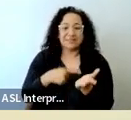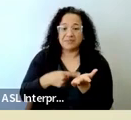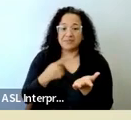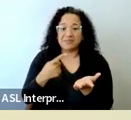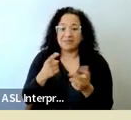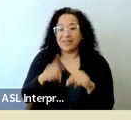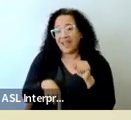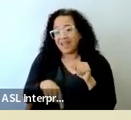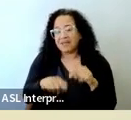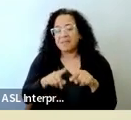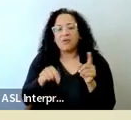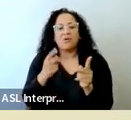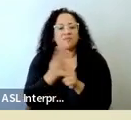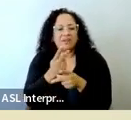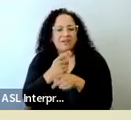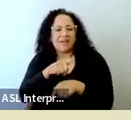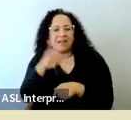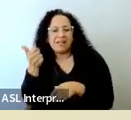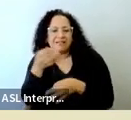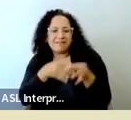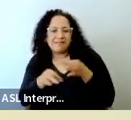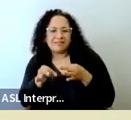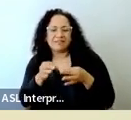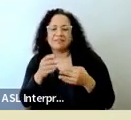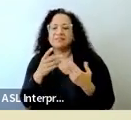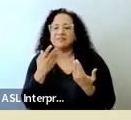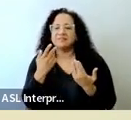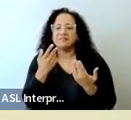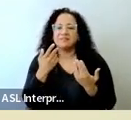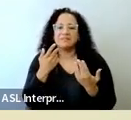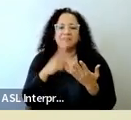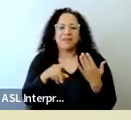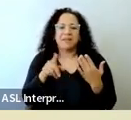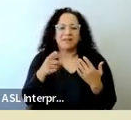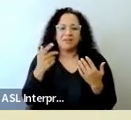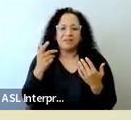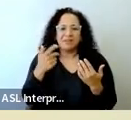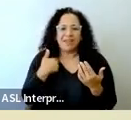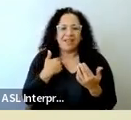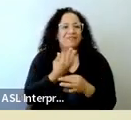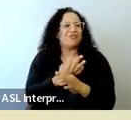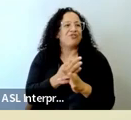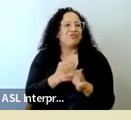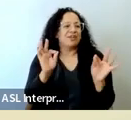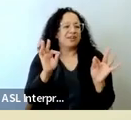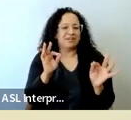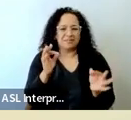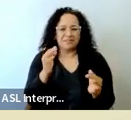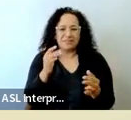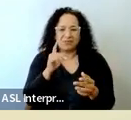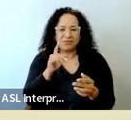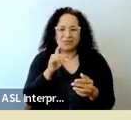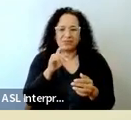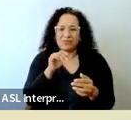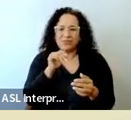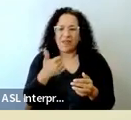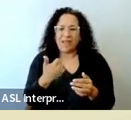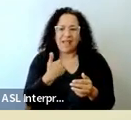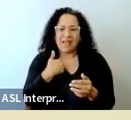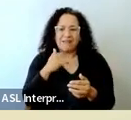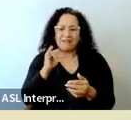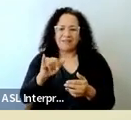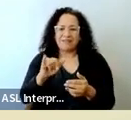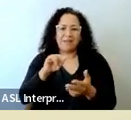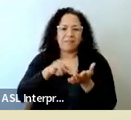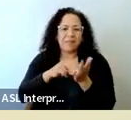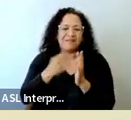can't, but we figure out alternatives. If we don't even have the freedom to go there because we're feeling so restricted, we don't have the freedom really to have that